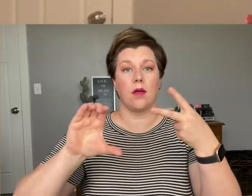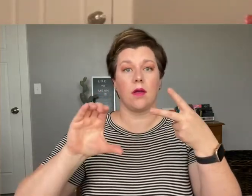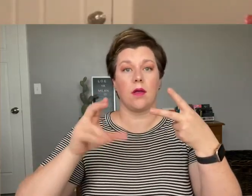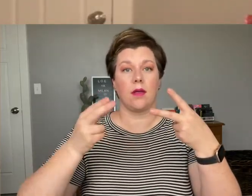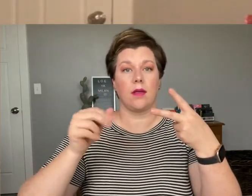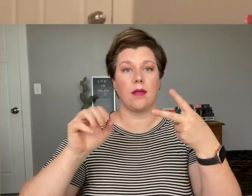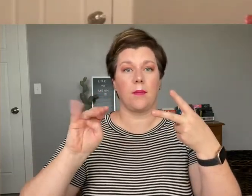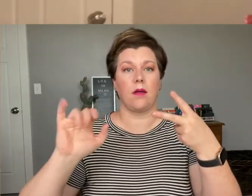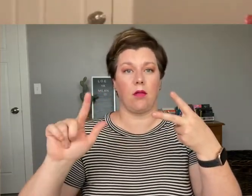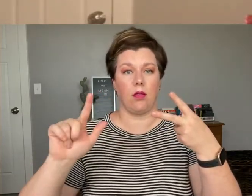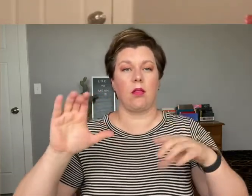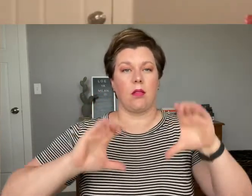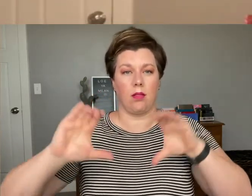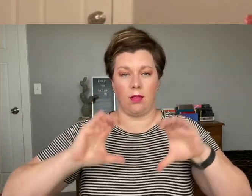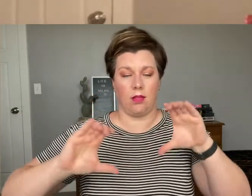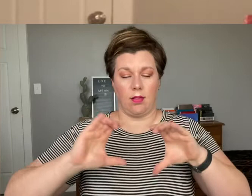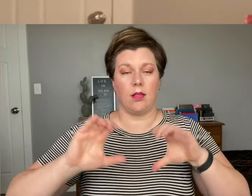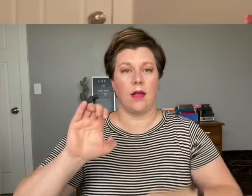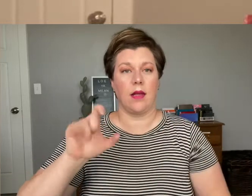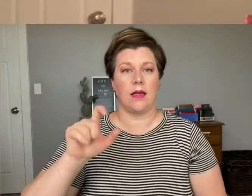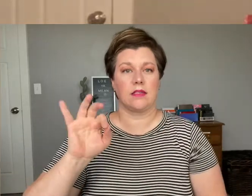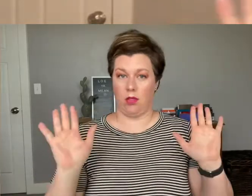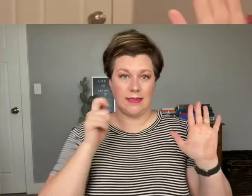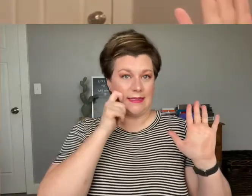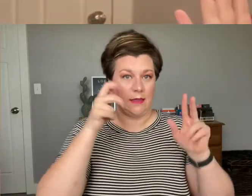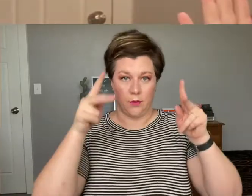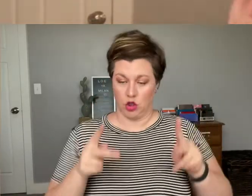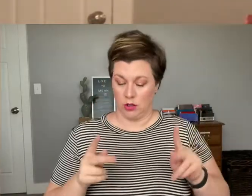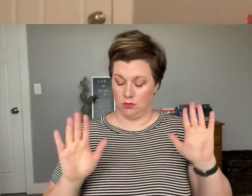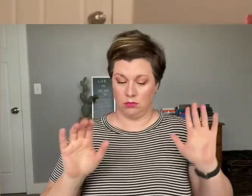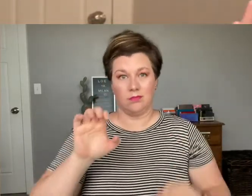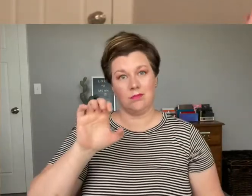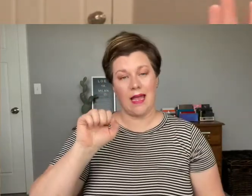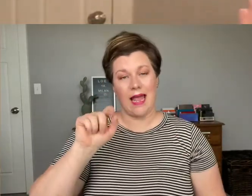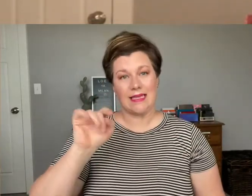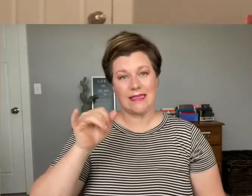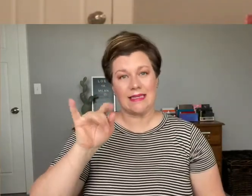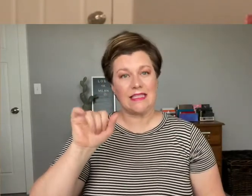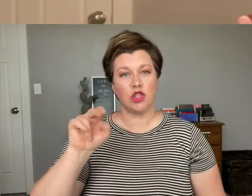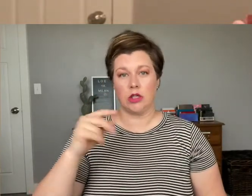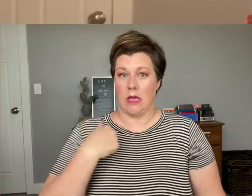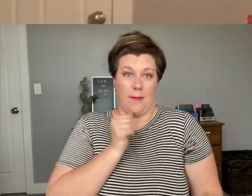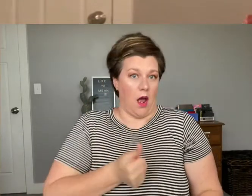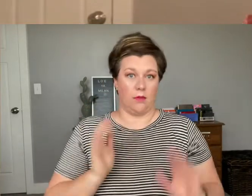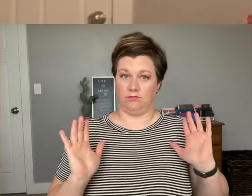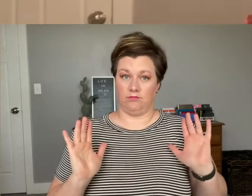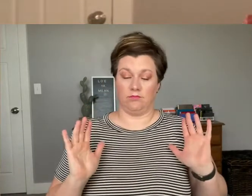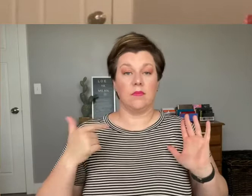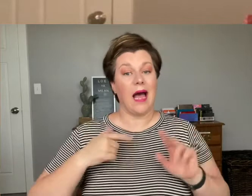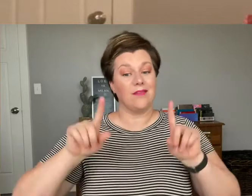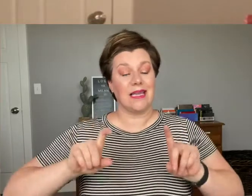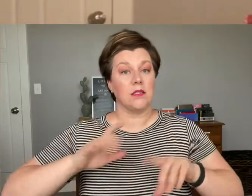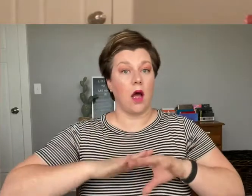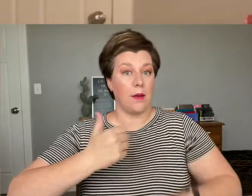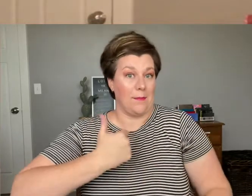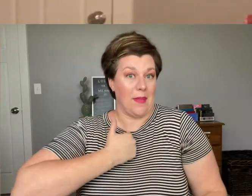in with a chemical exfoliation. I want to make a disclaimer here that I'm not in any way a professional when it comes to